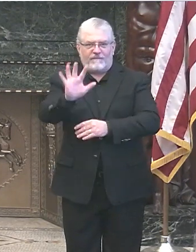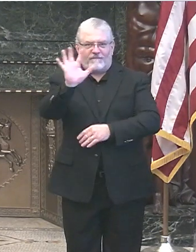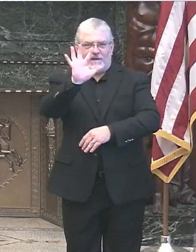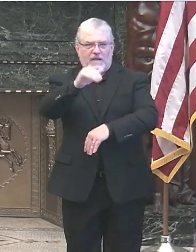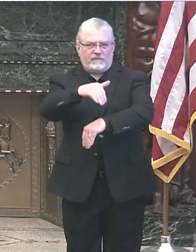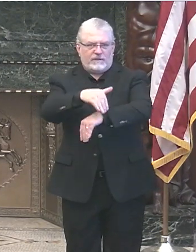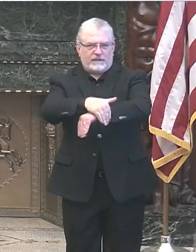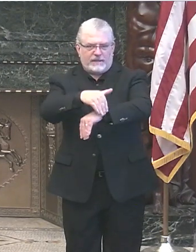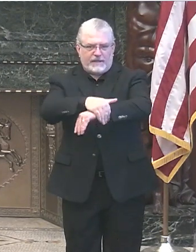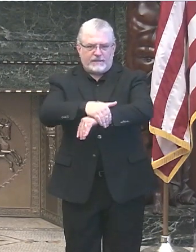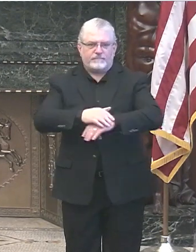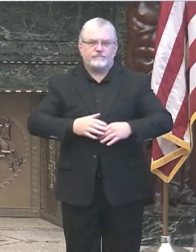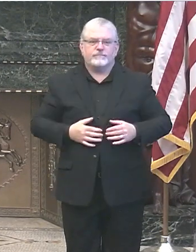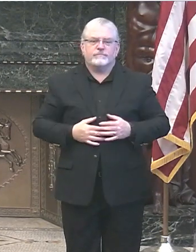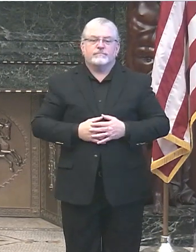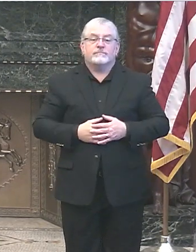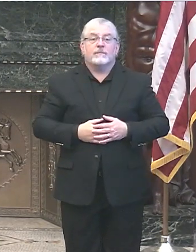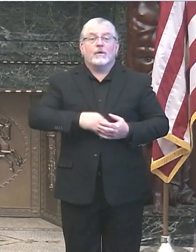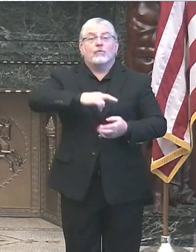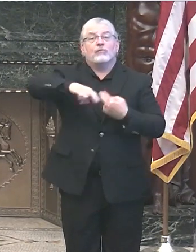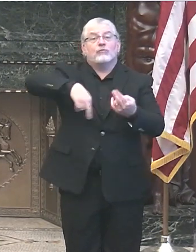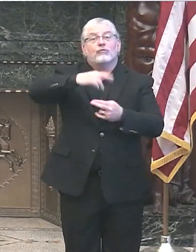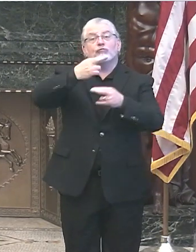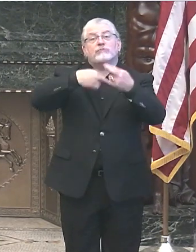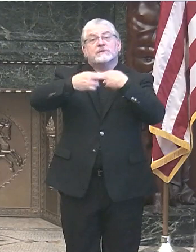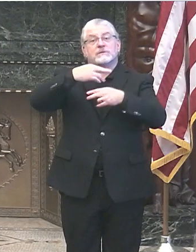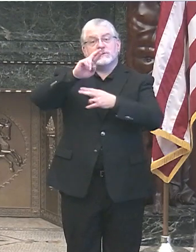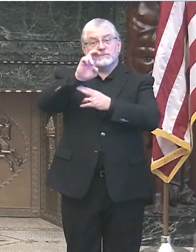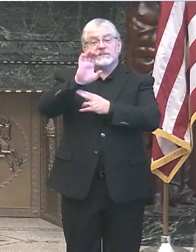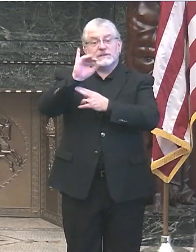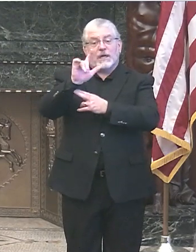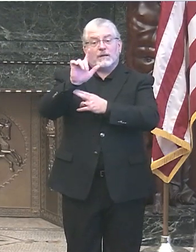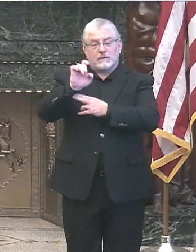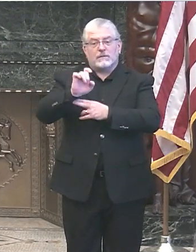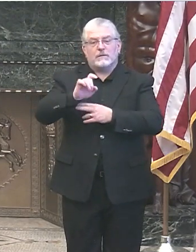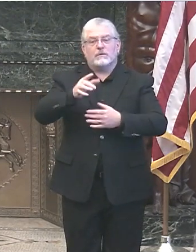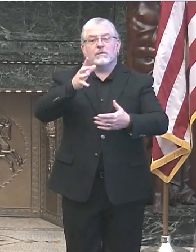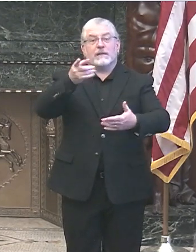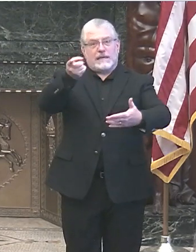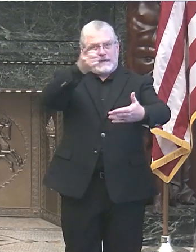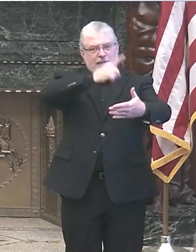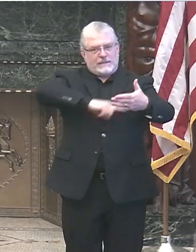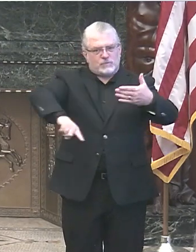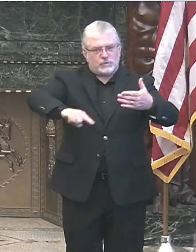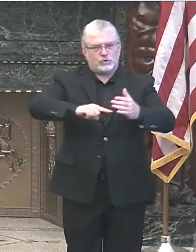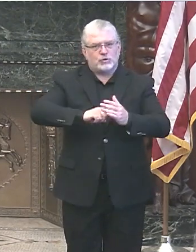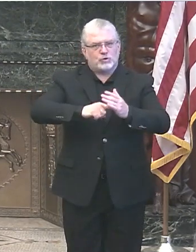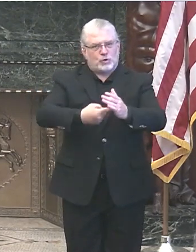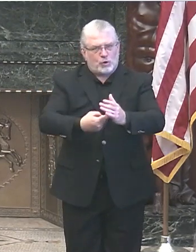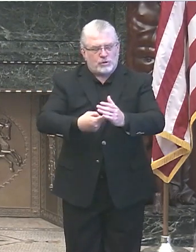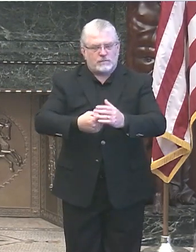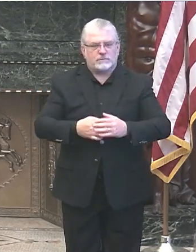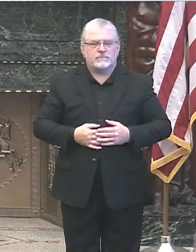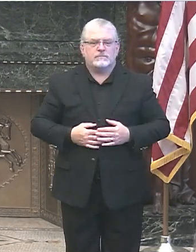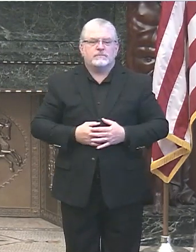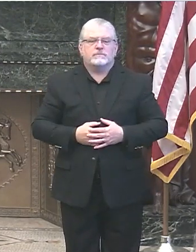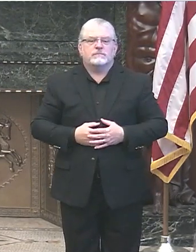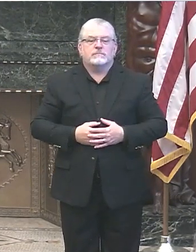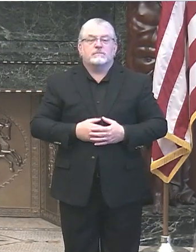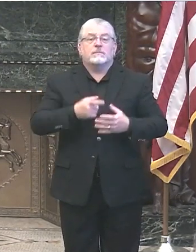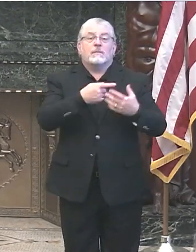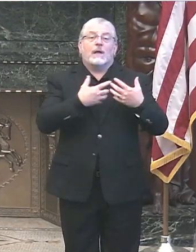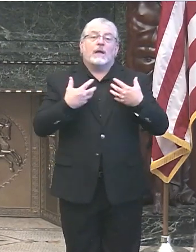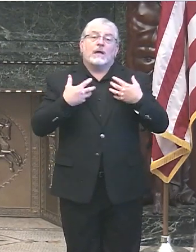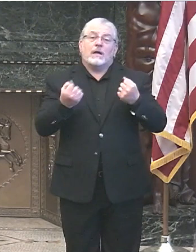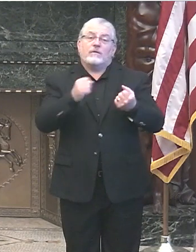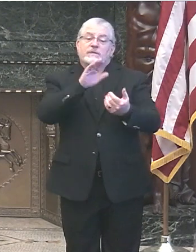will resume next week as part of the curtailed schedule that was previously announced. All city health centers are closed on Good Friday. Then